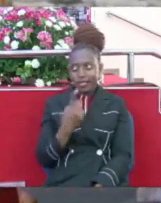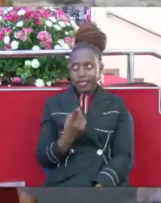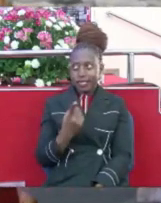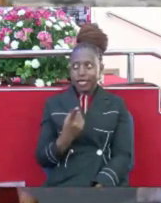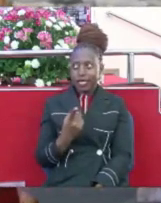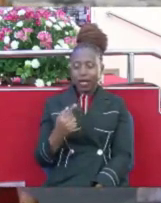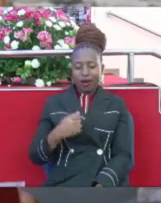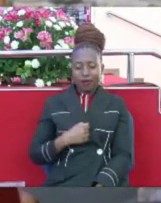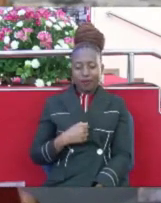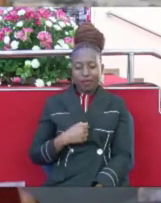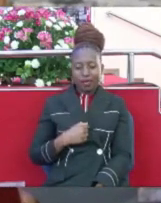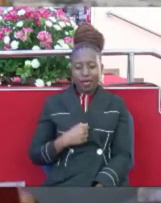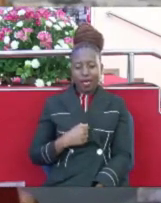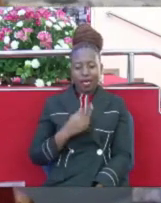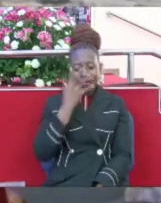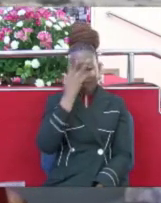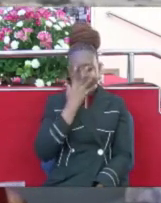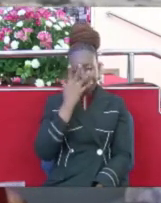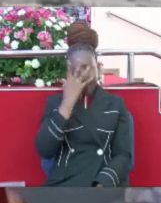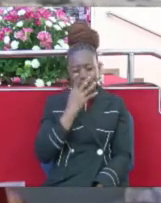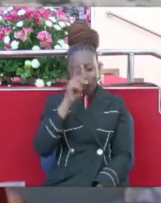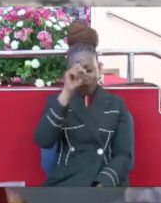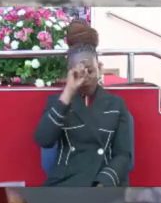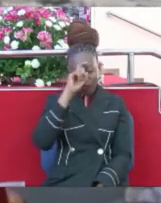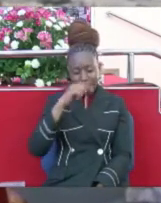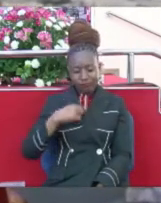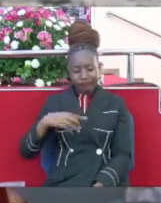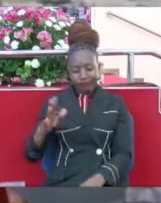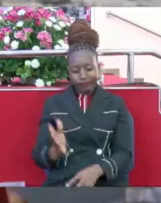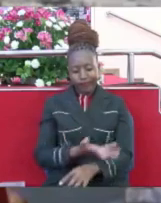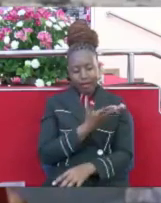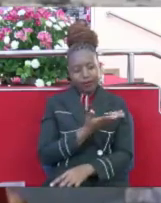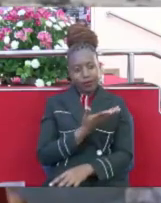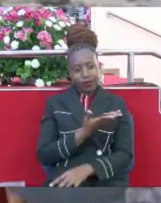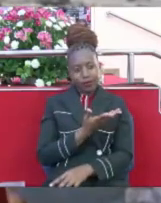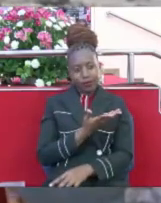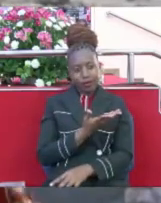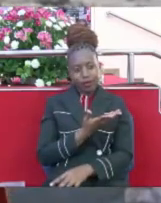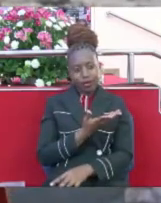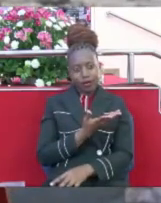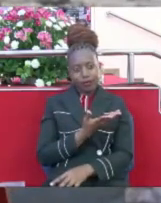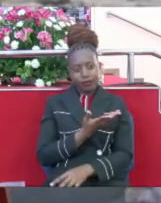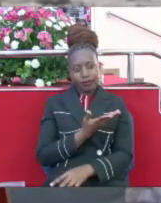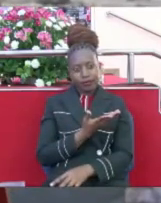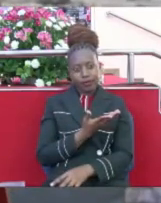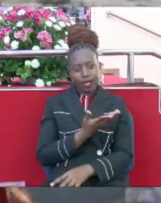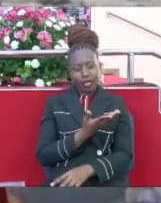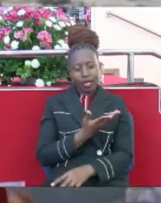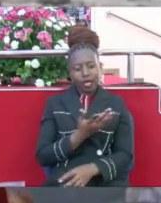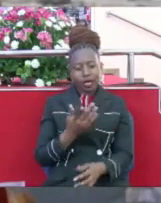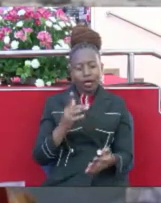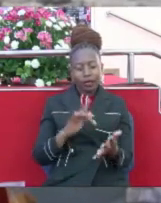of Egypt from you. Baba siku hii nimeiondoa aibu kutoka kwenu ya wa Misri. God was telling them, I am cutting away